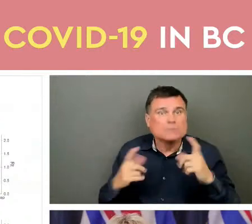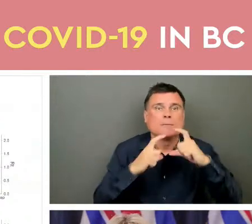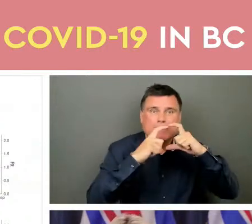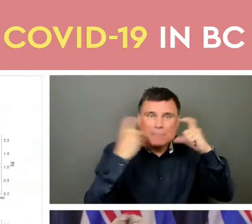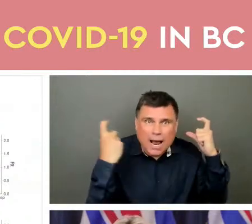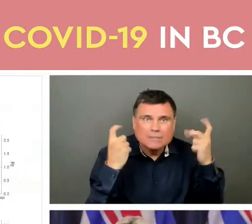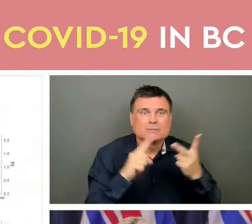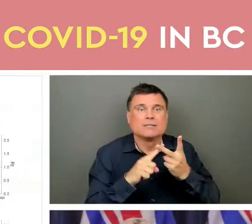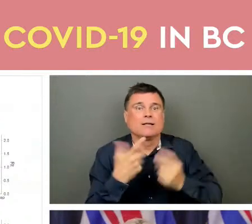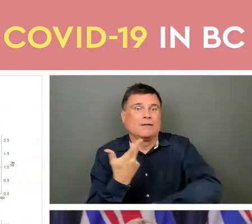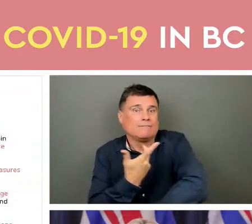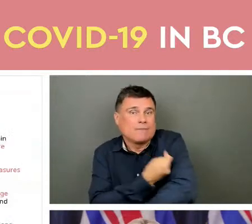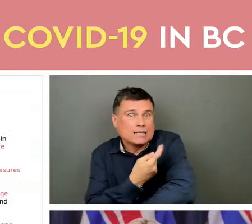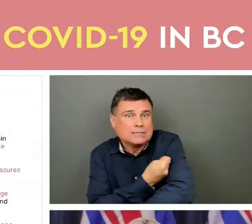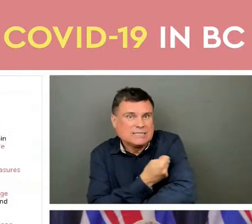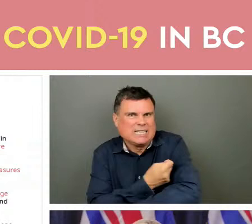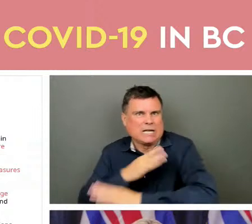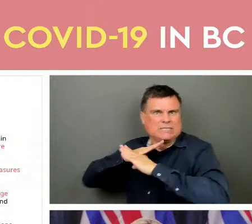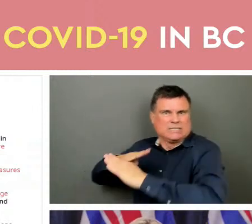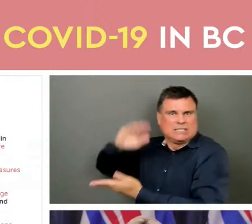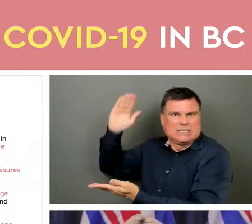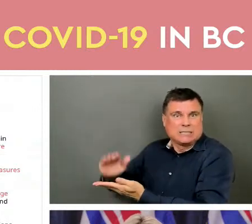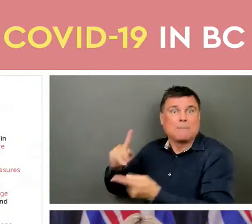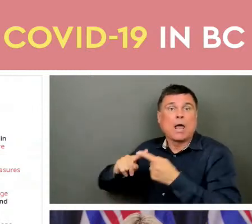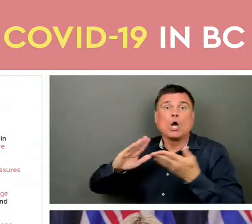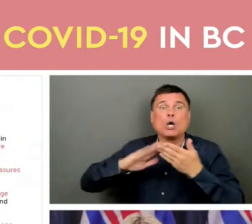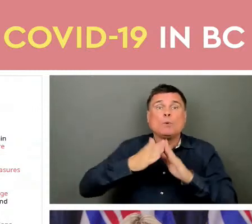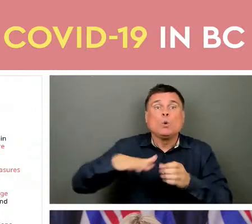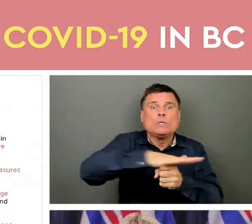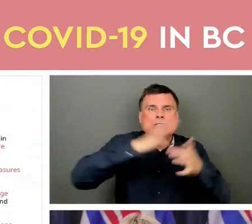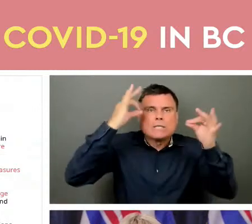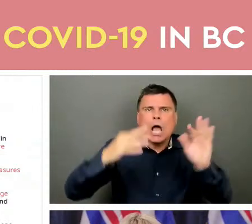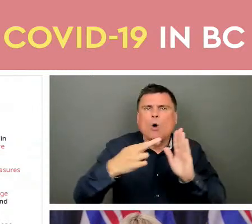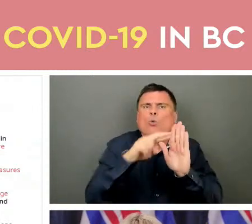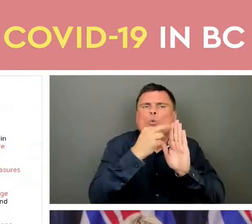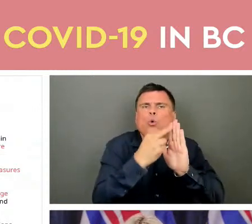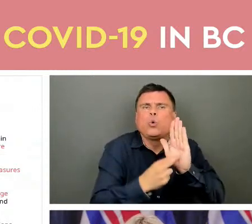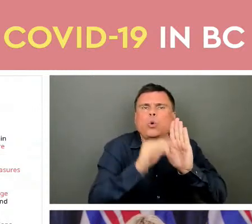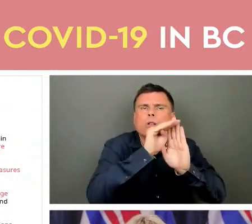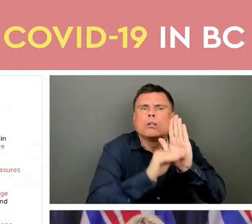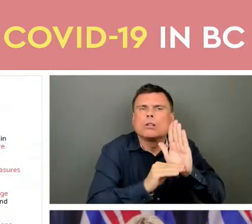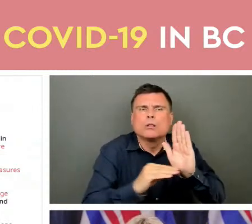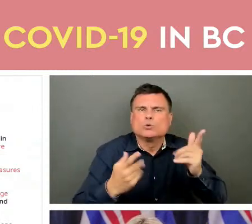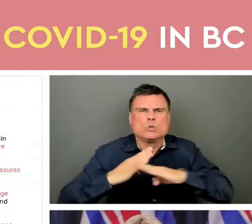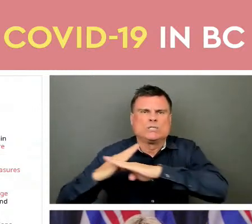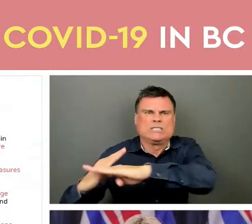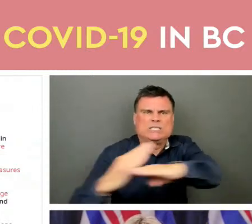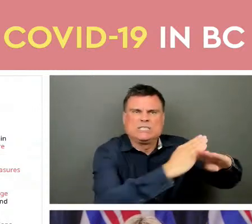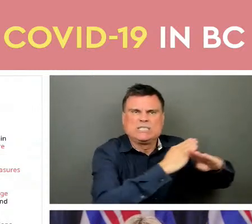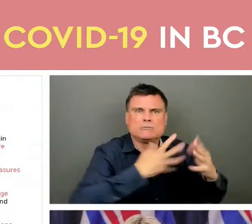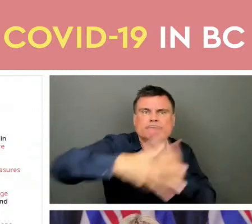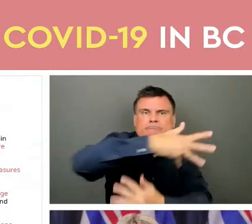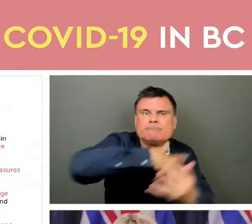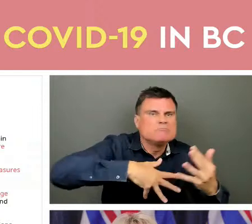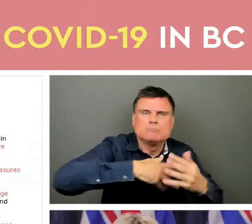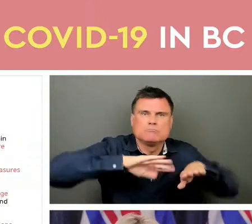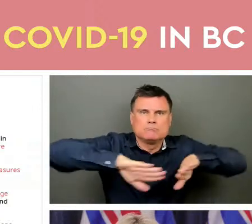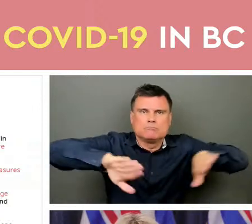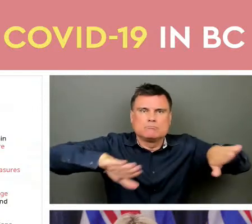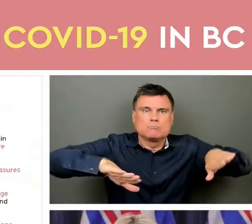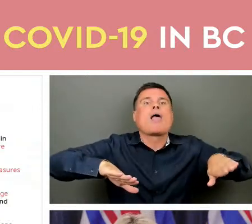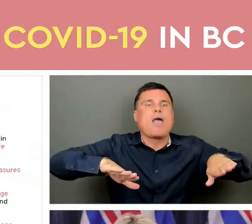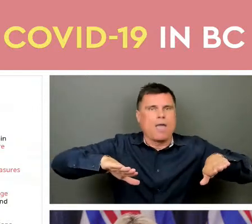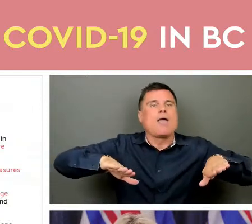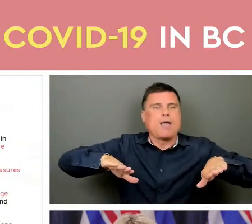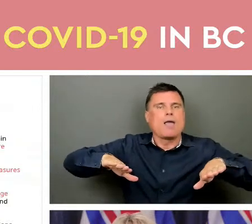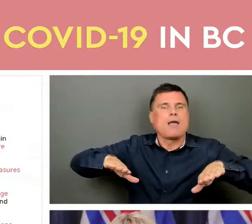that make a difference in our epidemic? And what I'm going to show is a few of the models that we presented in the past and what